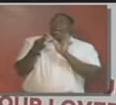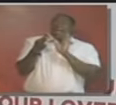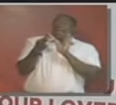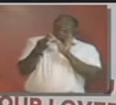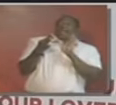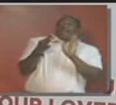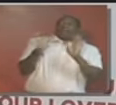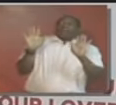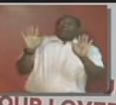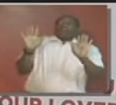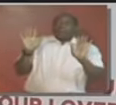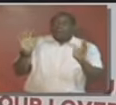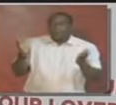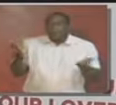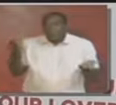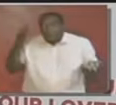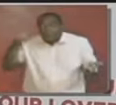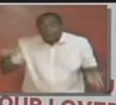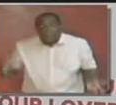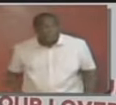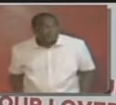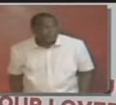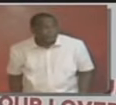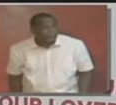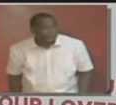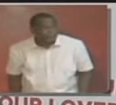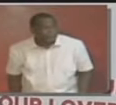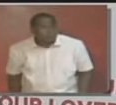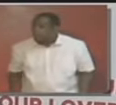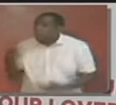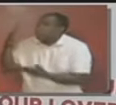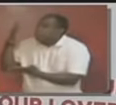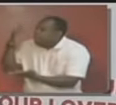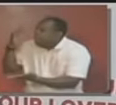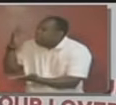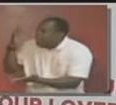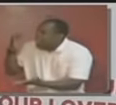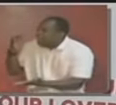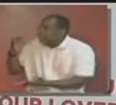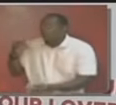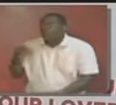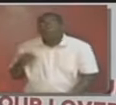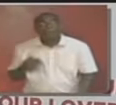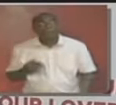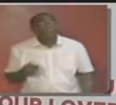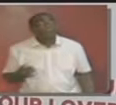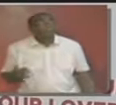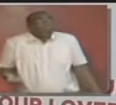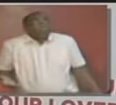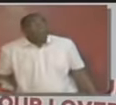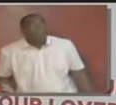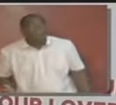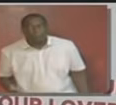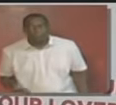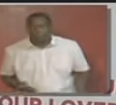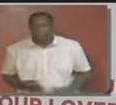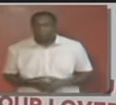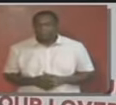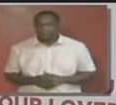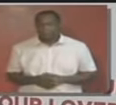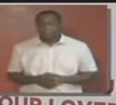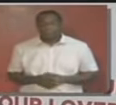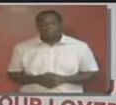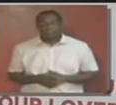know, but people have not been forthright in saying, this is the reason that I am refusing swabbing. In terms of the numbers, though, we've had a lot